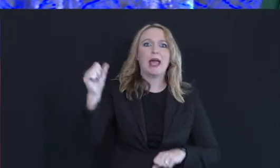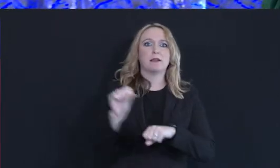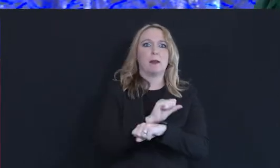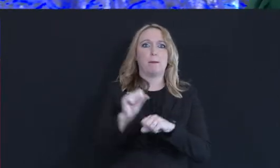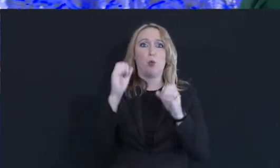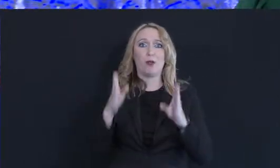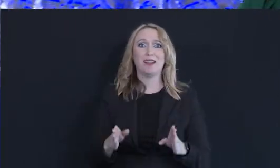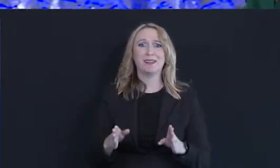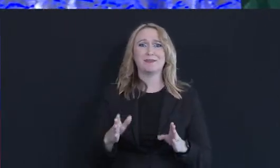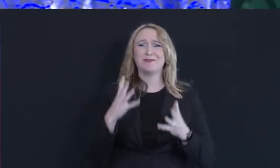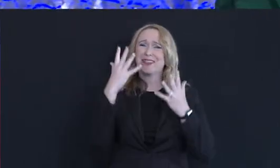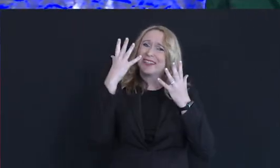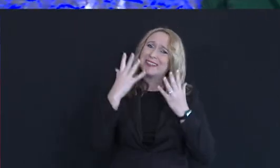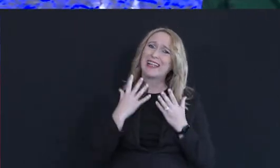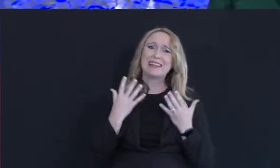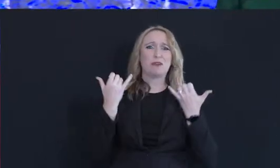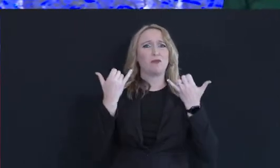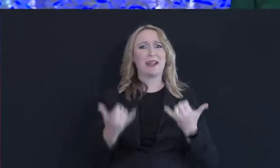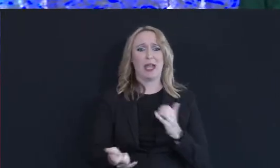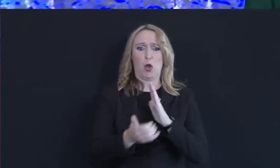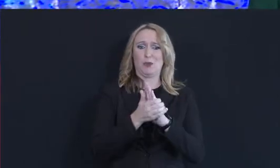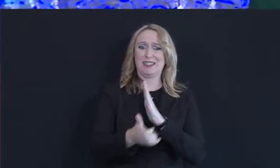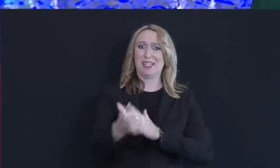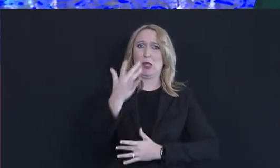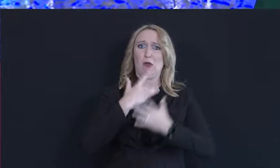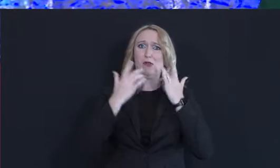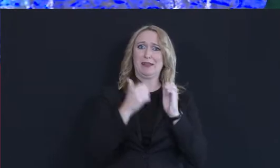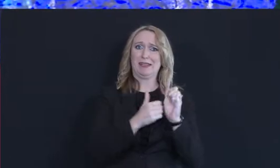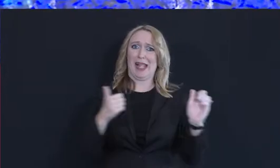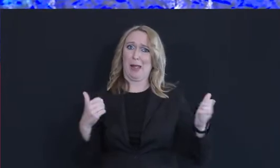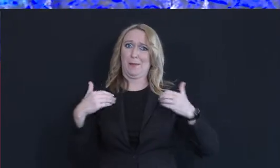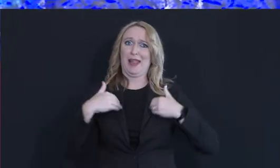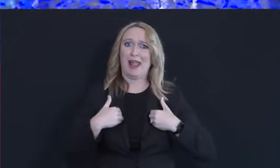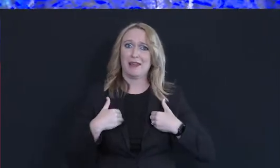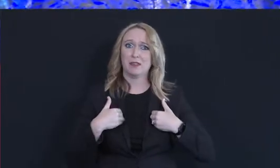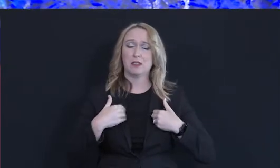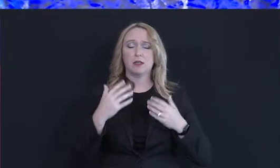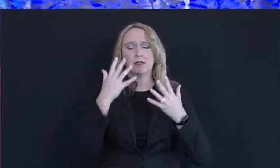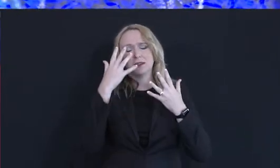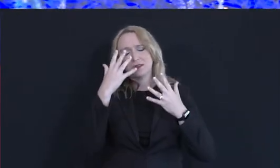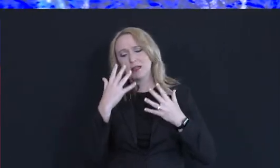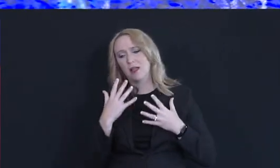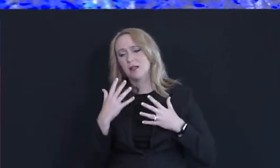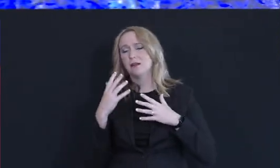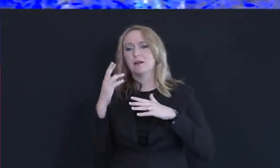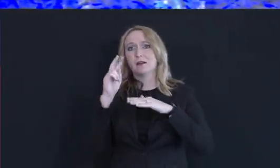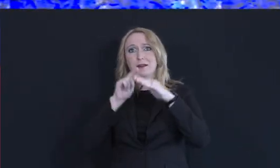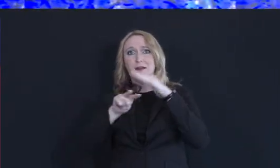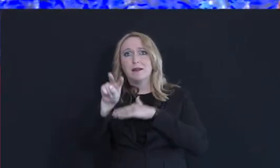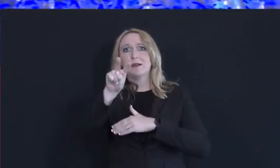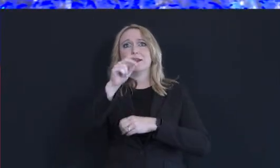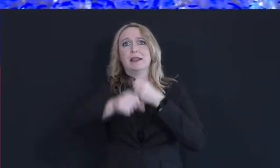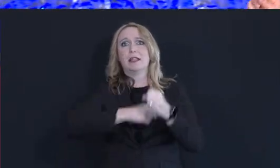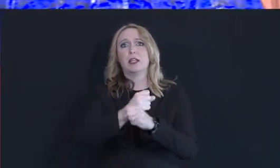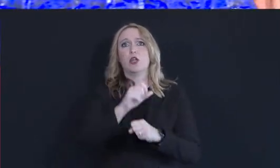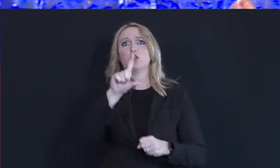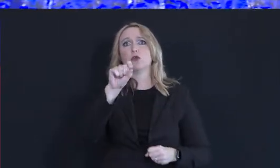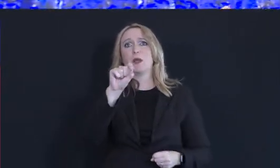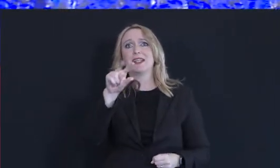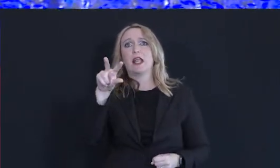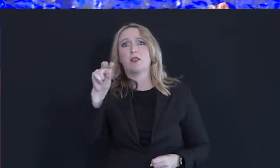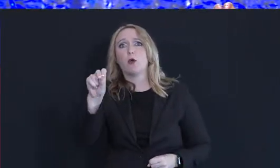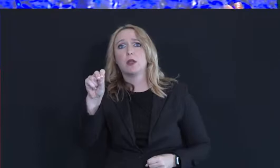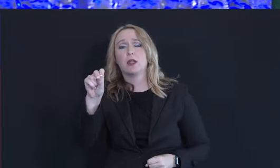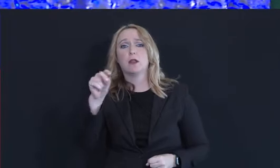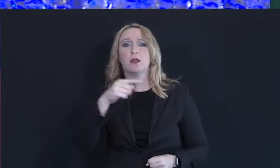skills Gap across North Texas for example it's projected by 2030 in north Texas alone will have a shortage of over